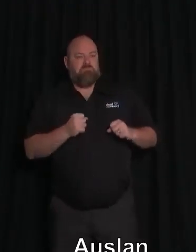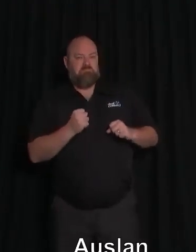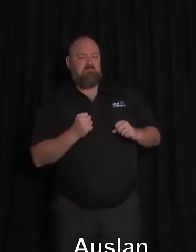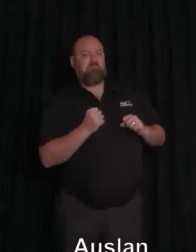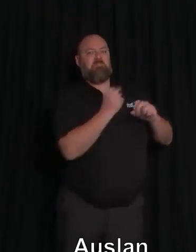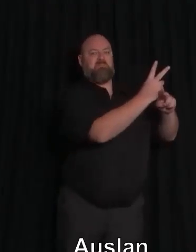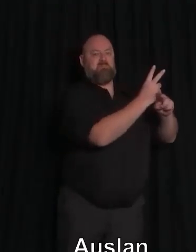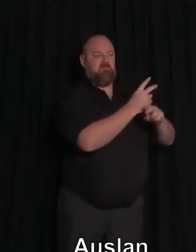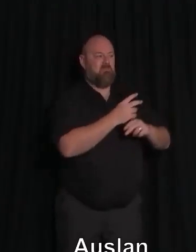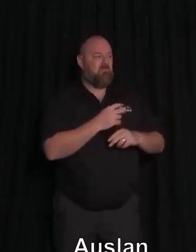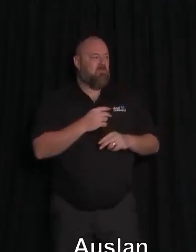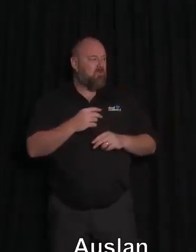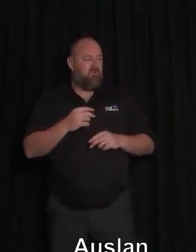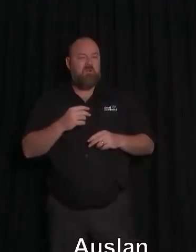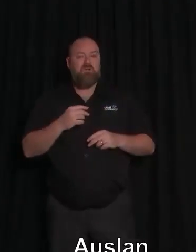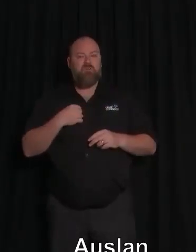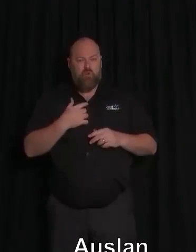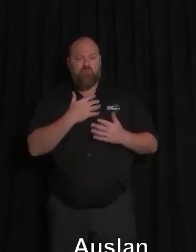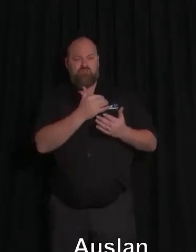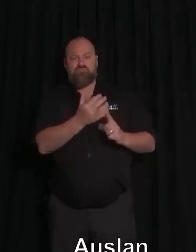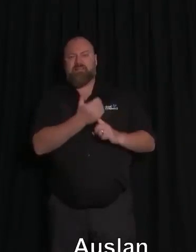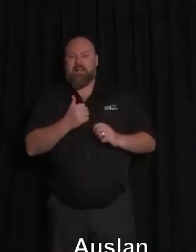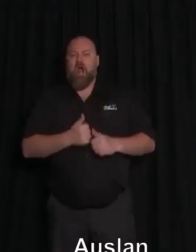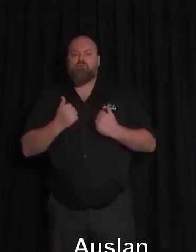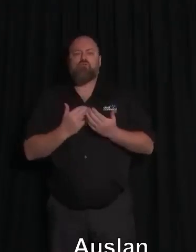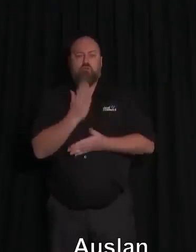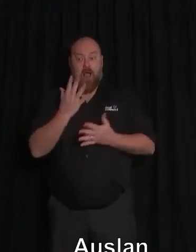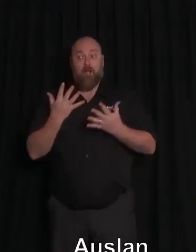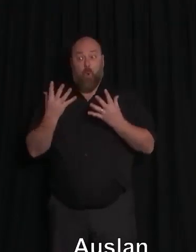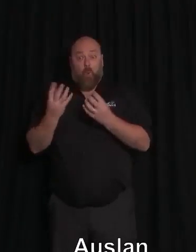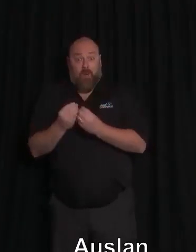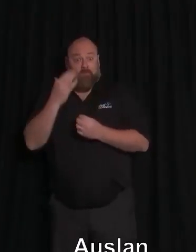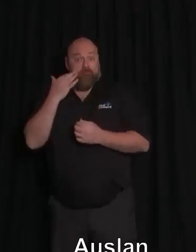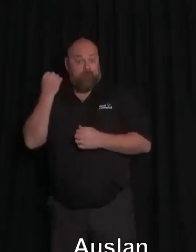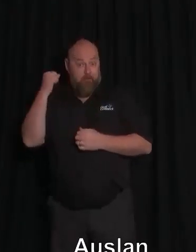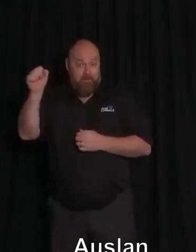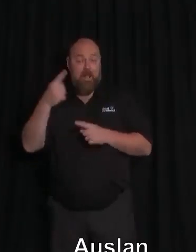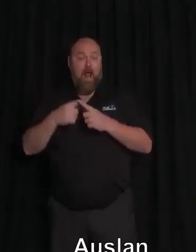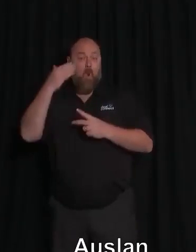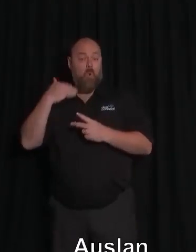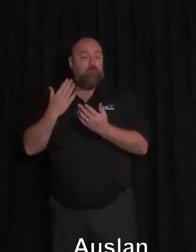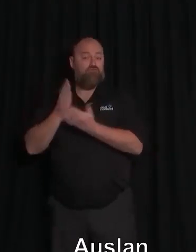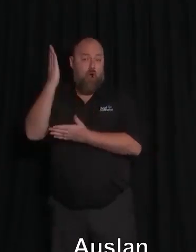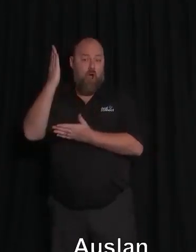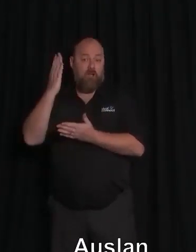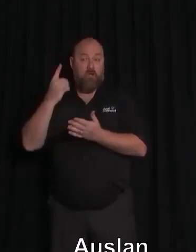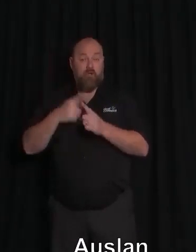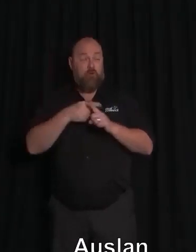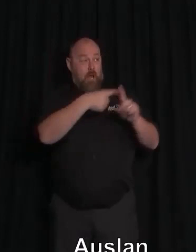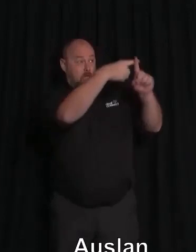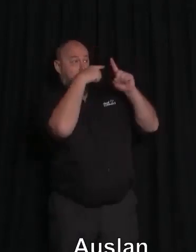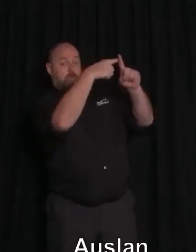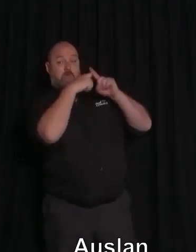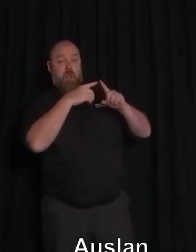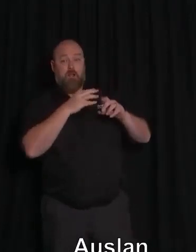defend our rights together with feminist and women's rights, because we're basically being attacked on the similar